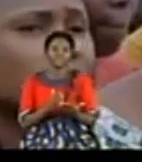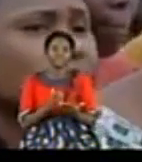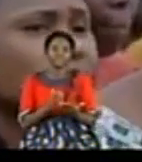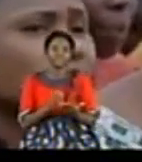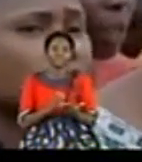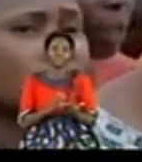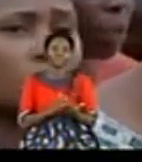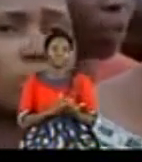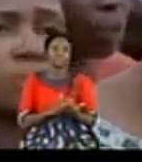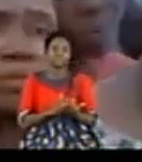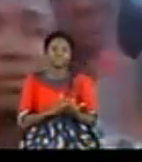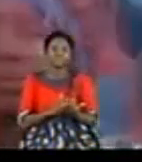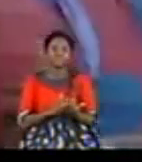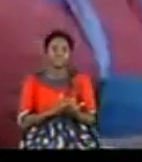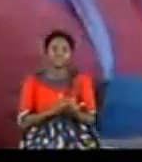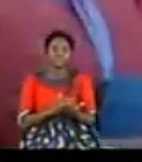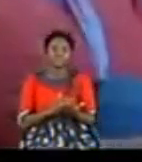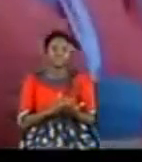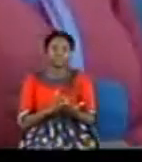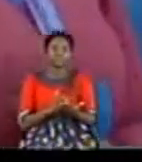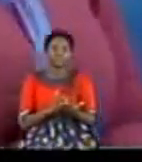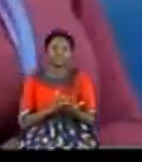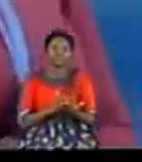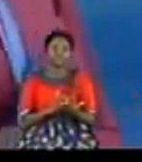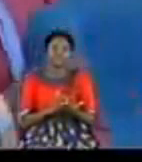throne we worship